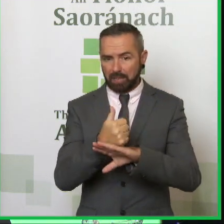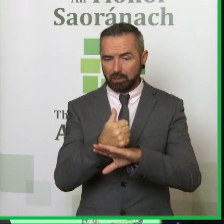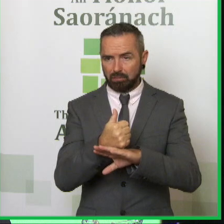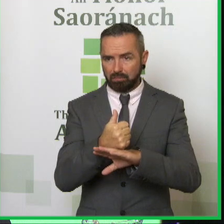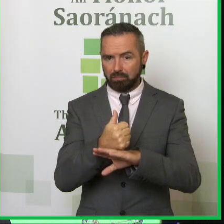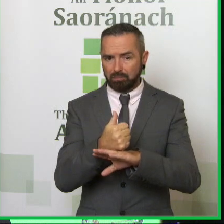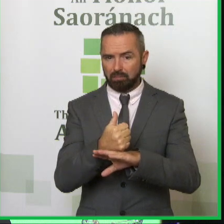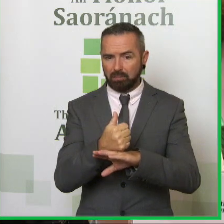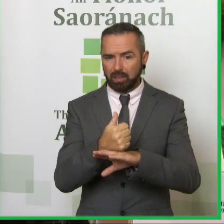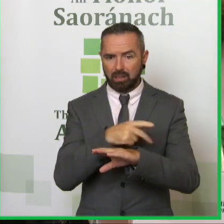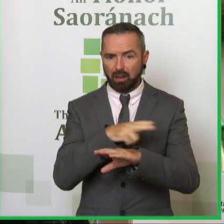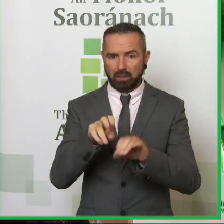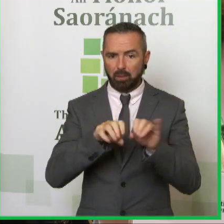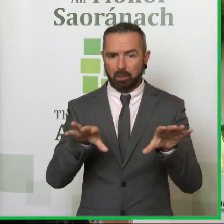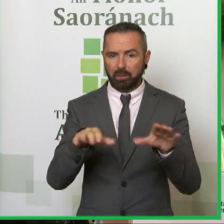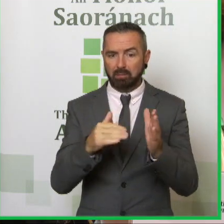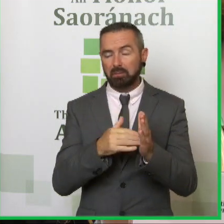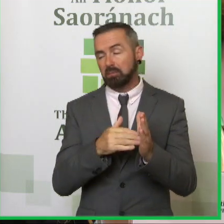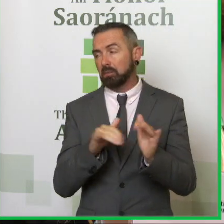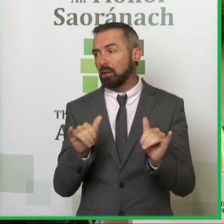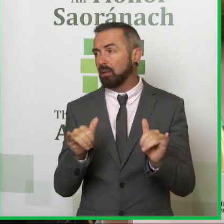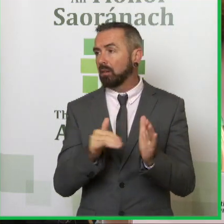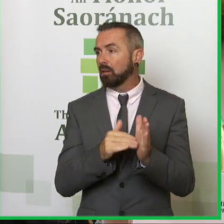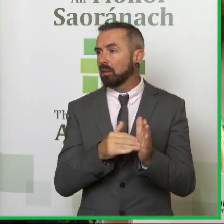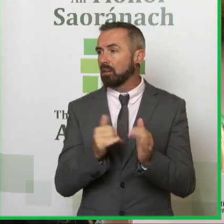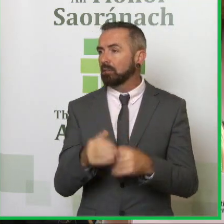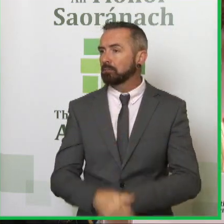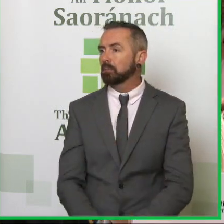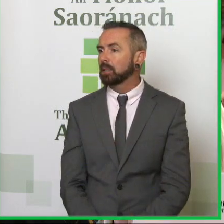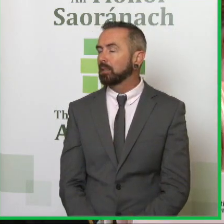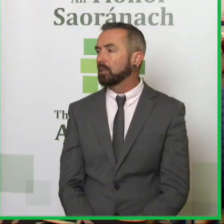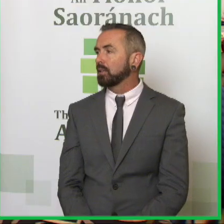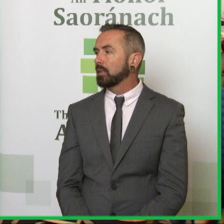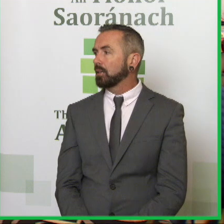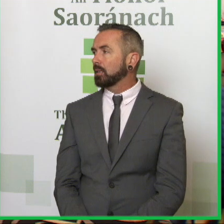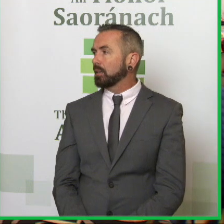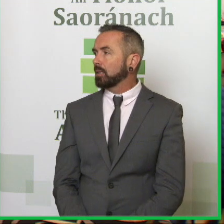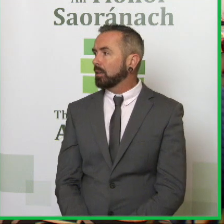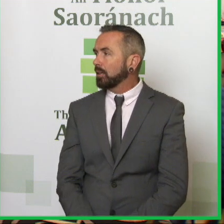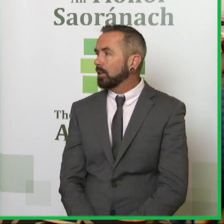of the next as opposed to deployment. Oh yeah, I guess, yeah. Okay, that's fine. It's